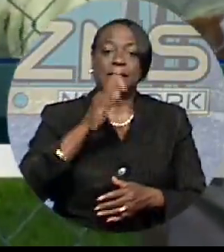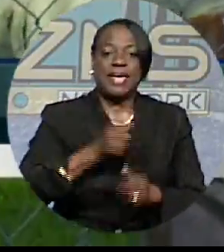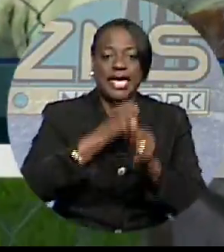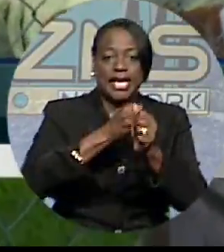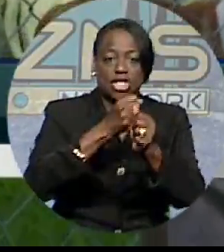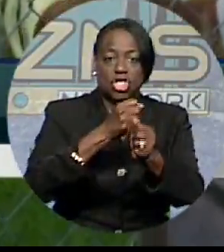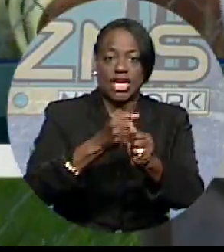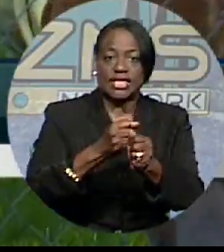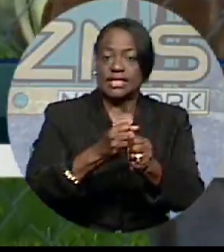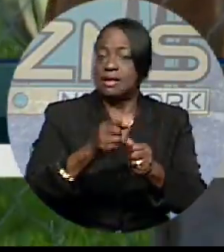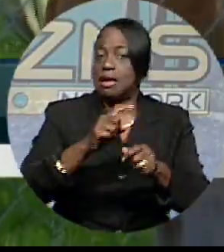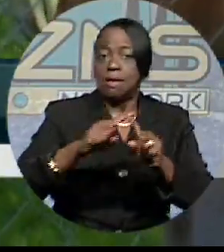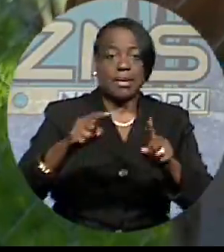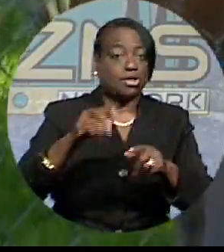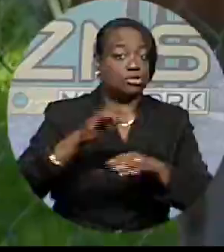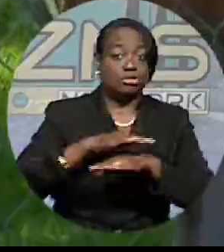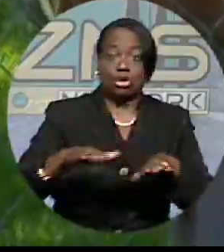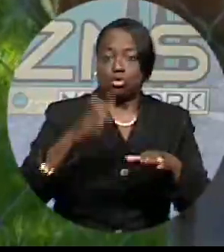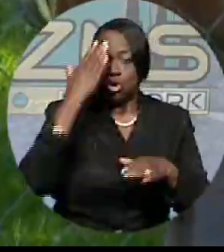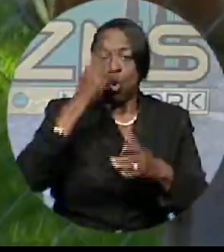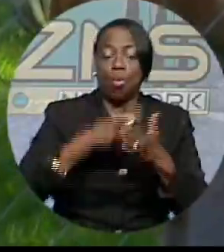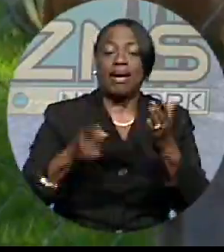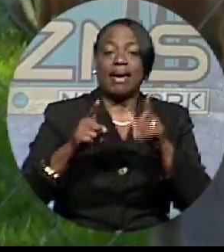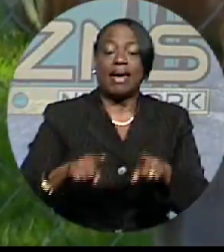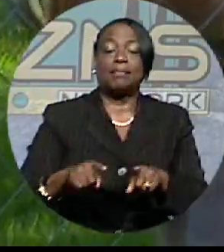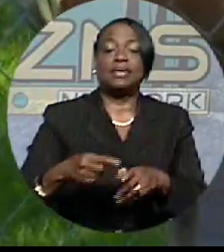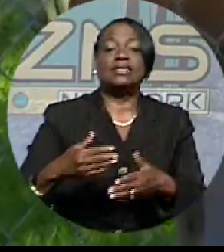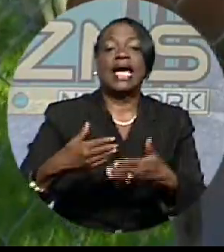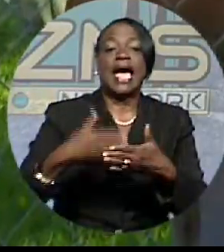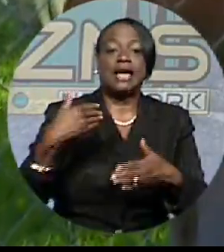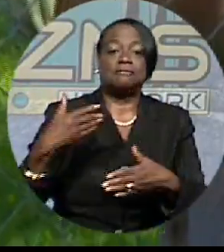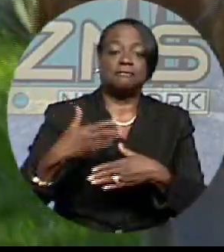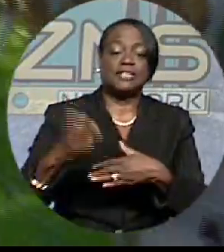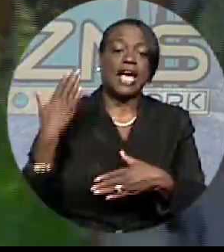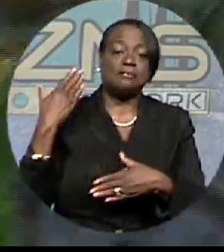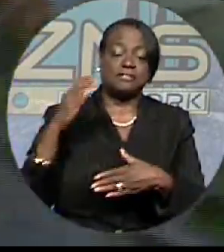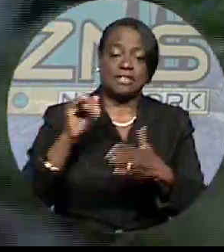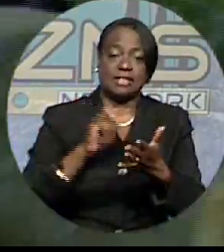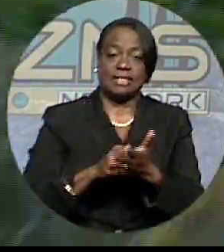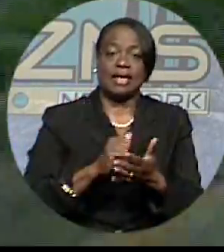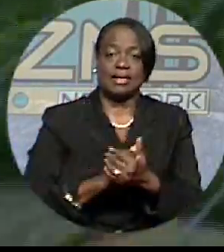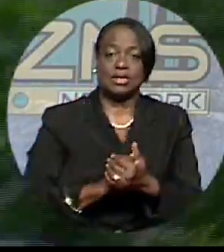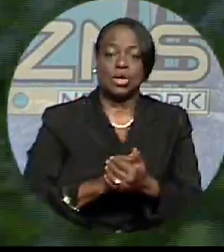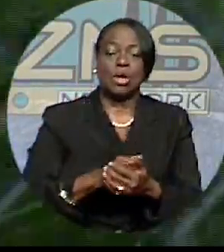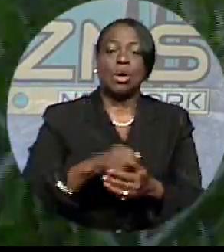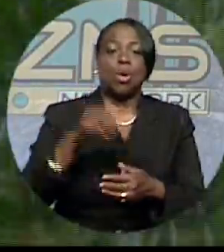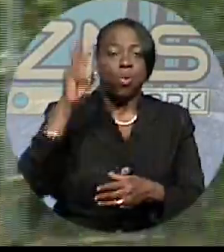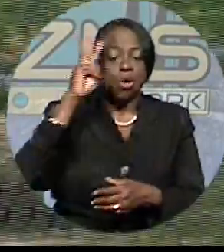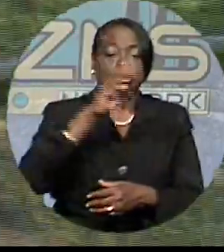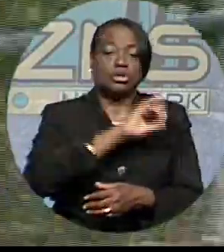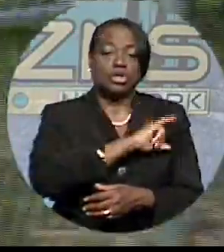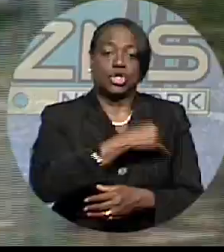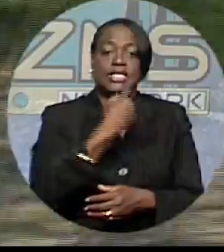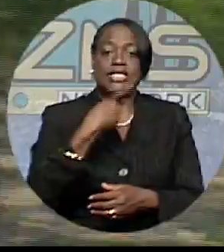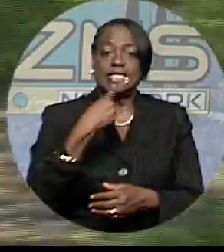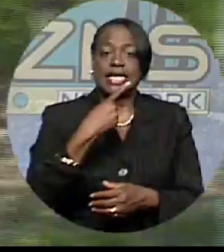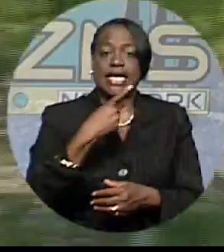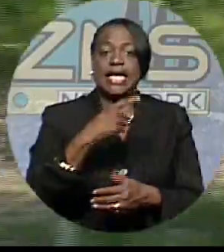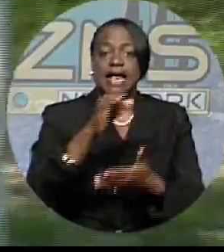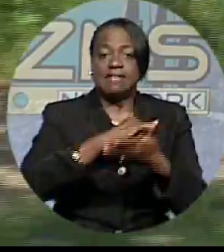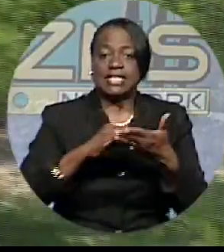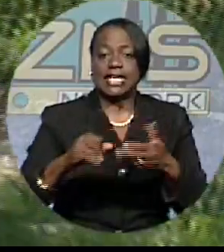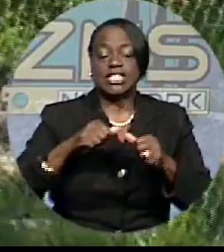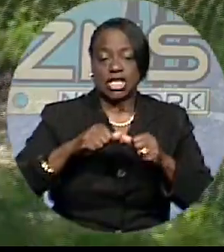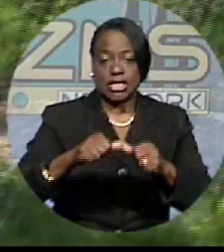time. Officer in charge of the police force's Eastern District, Assistant Superintendent Warren Johnson, told us that initial investigations into this matter